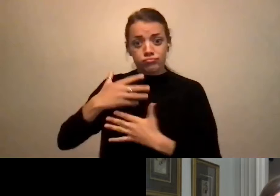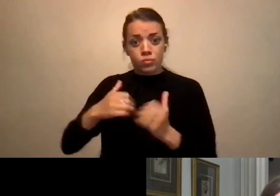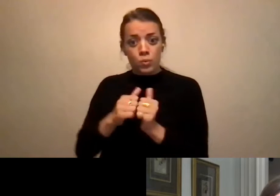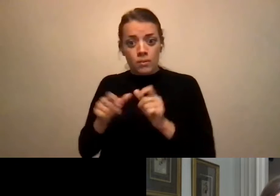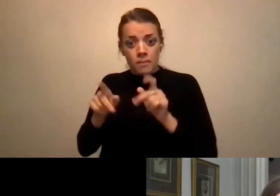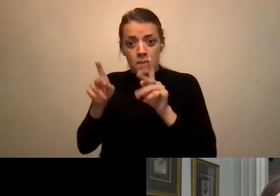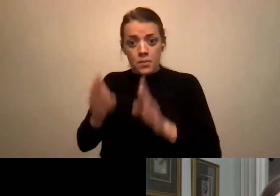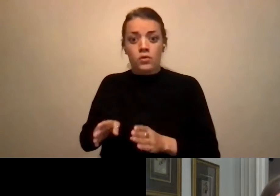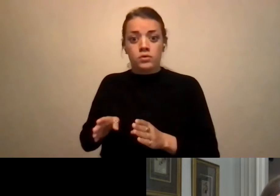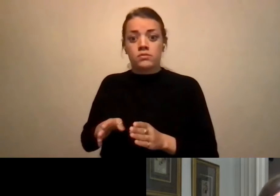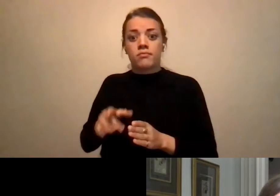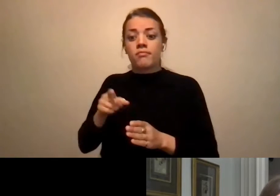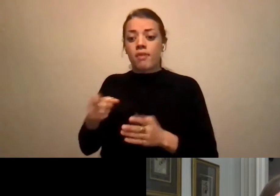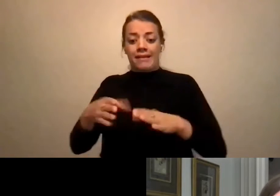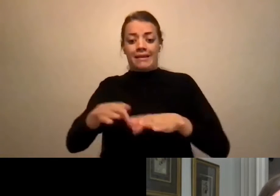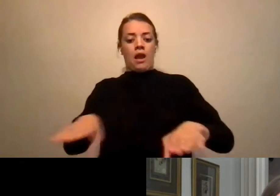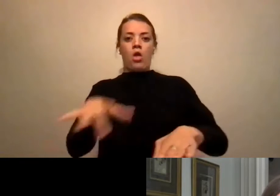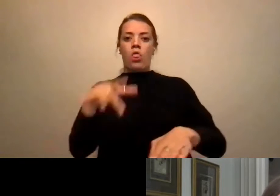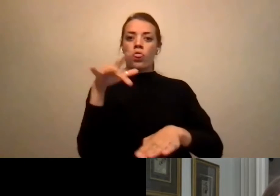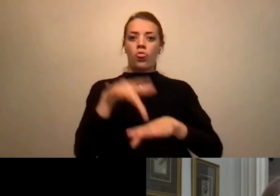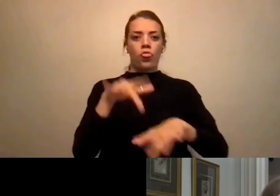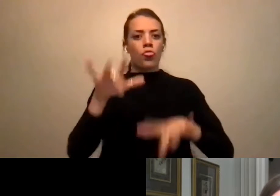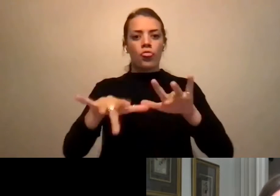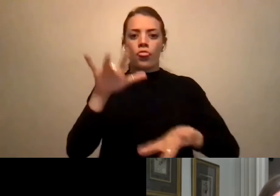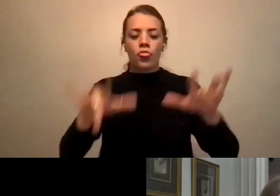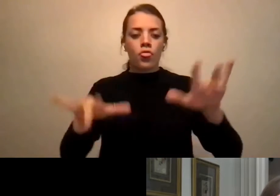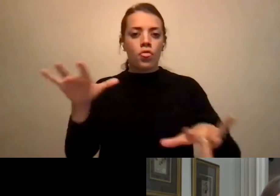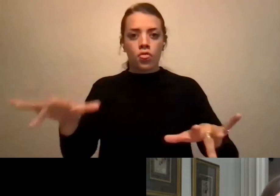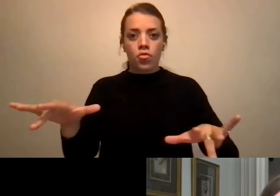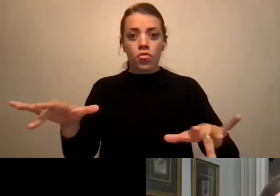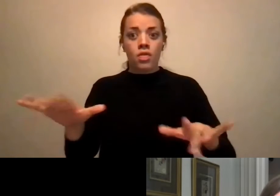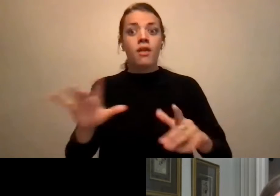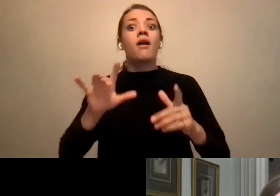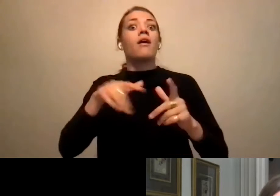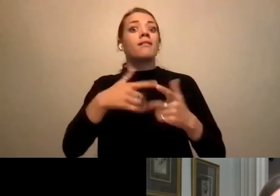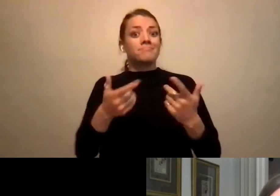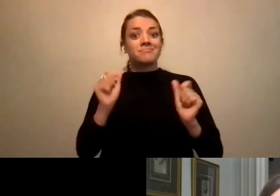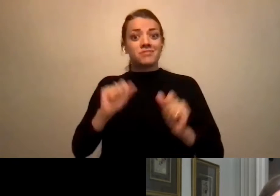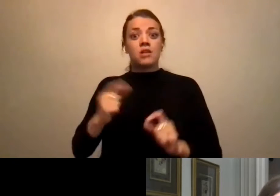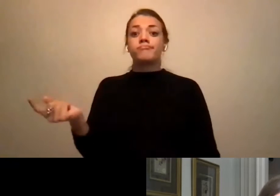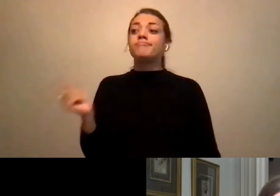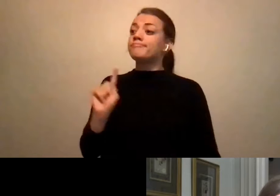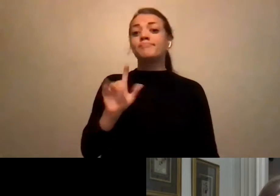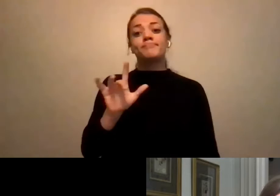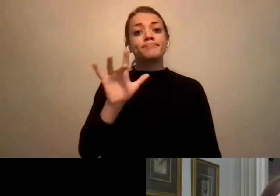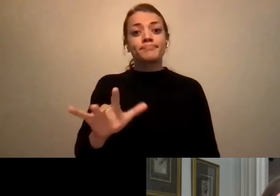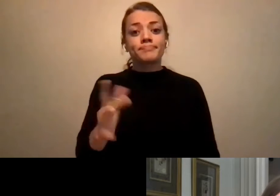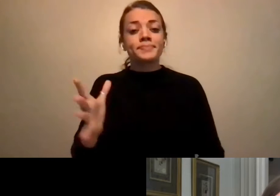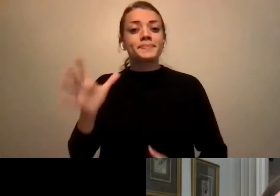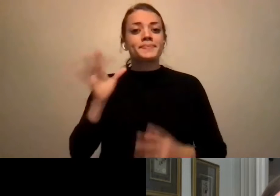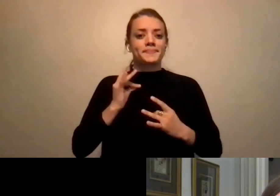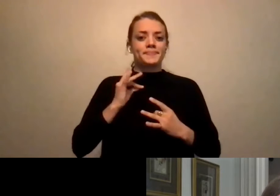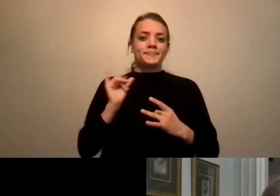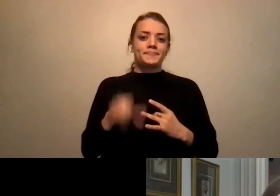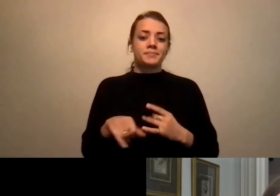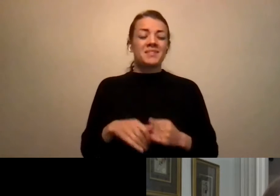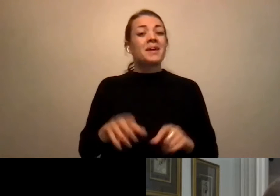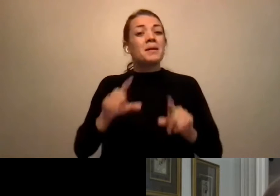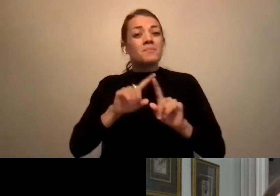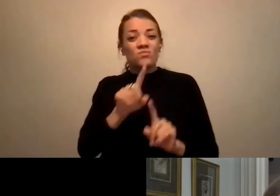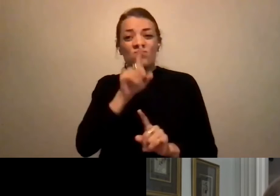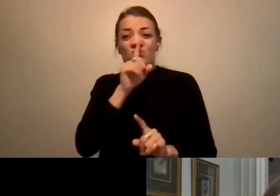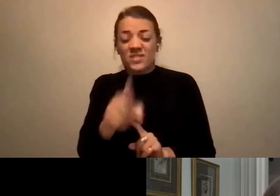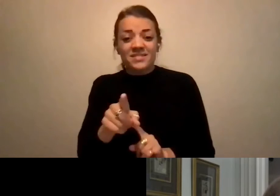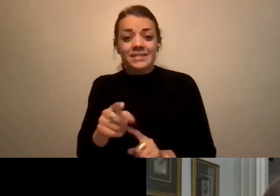they touched the countertops all over everywhere, you could actually pick it up from that. Direct skin to skin contact is